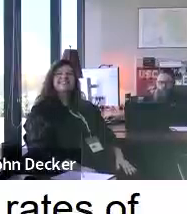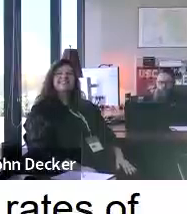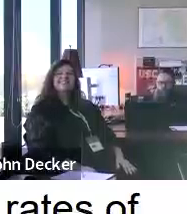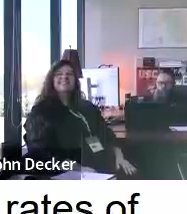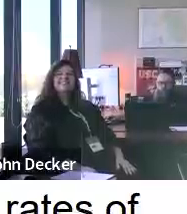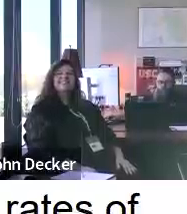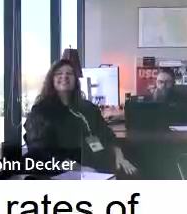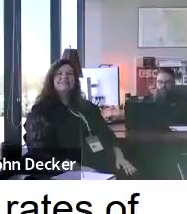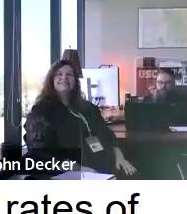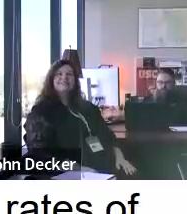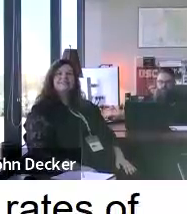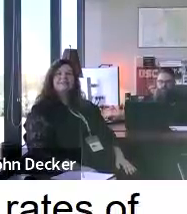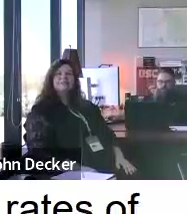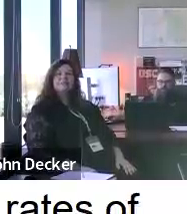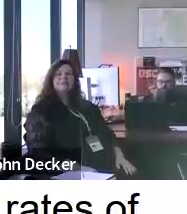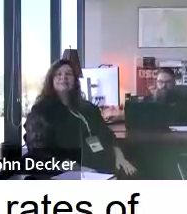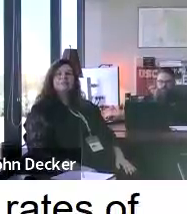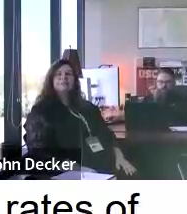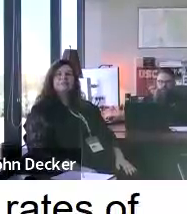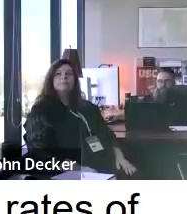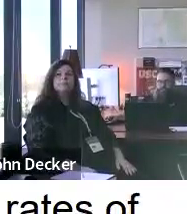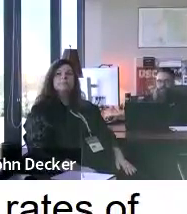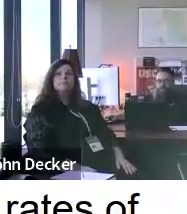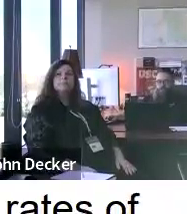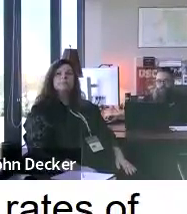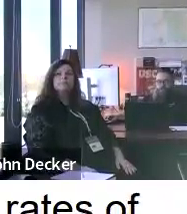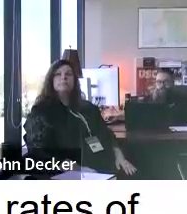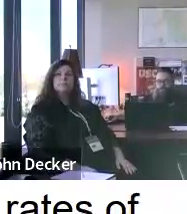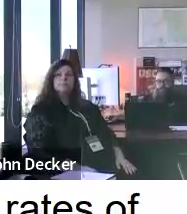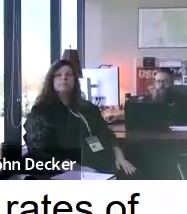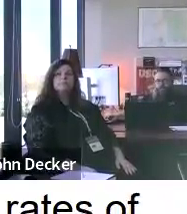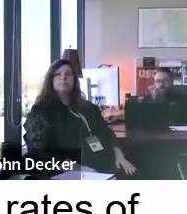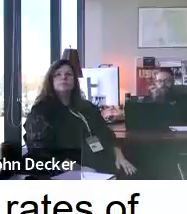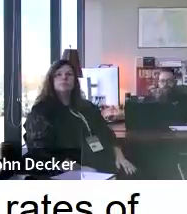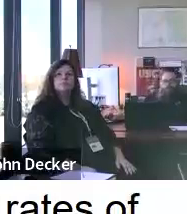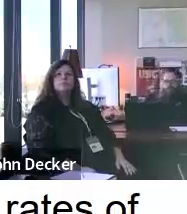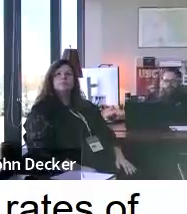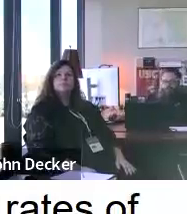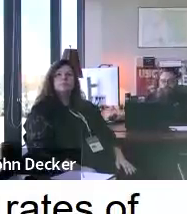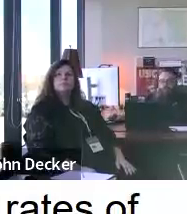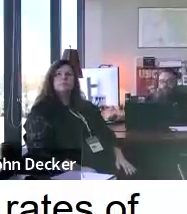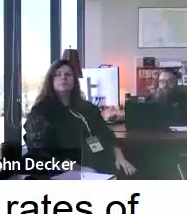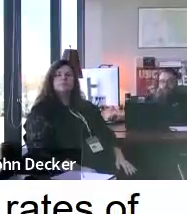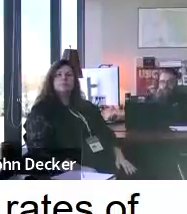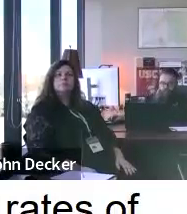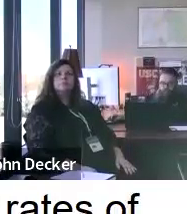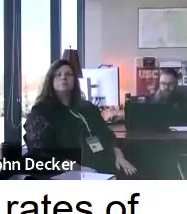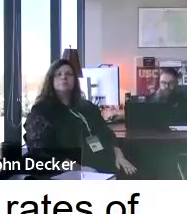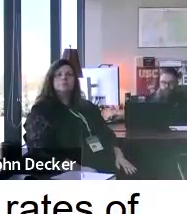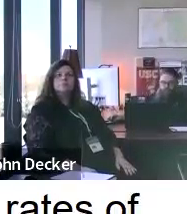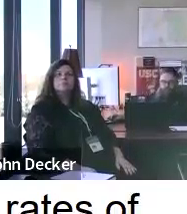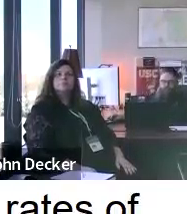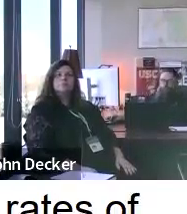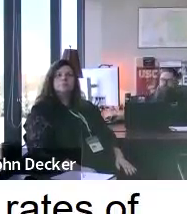reform implementation, the rate study implementation of rate reform requires standardization in the use of service descriptions, billing codes, and